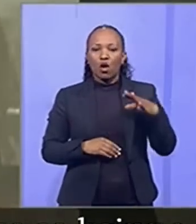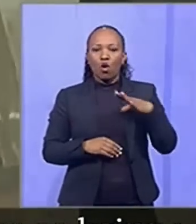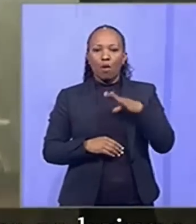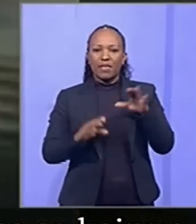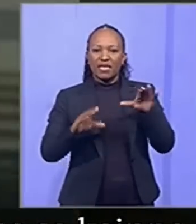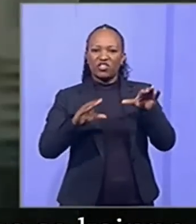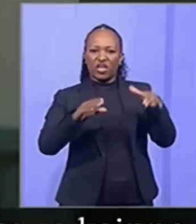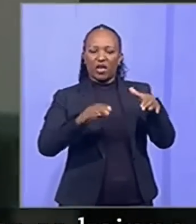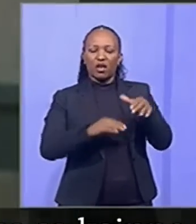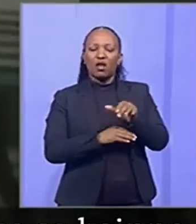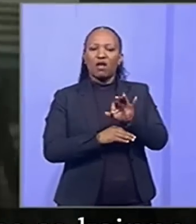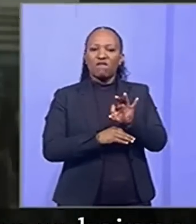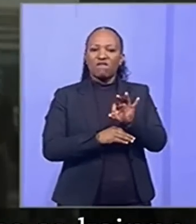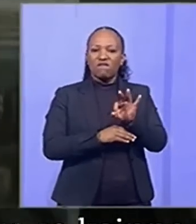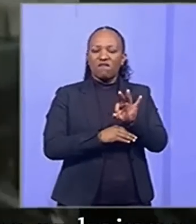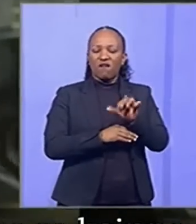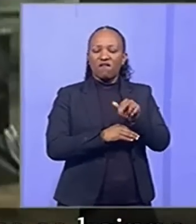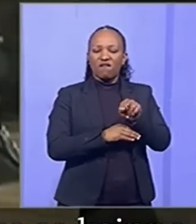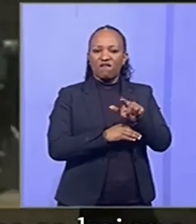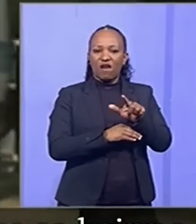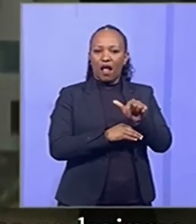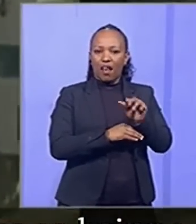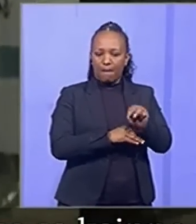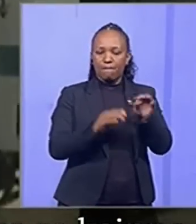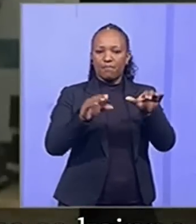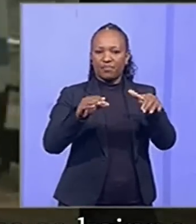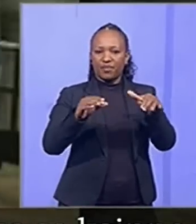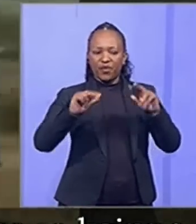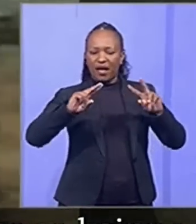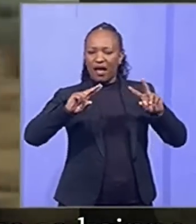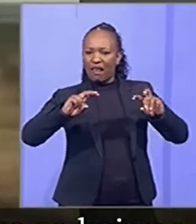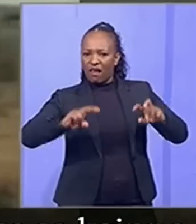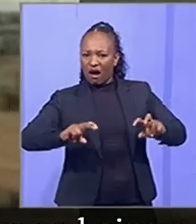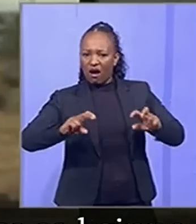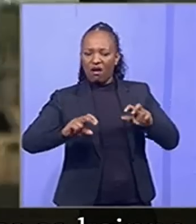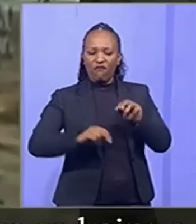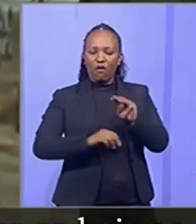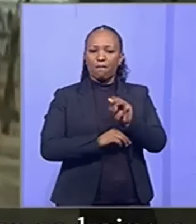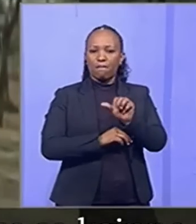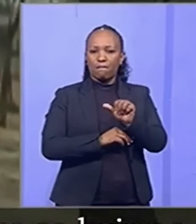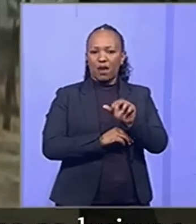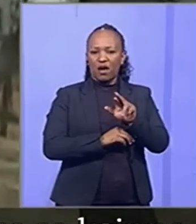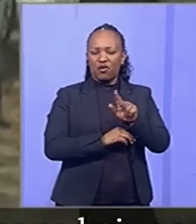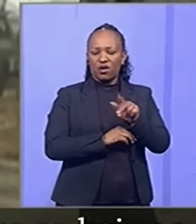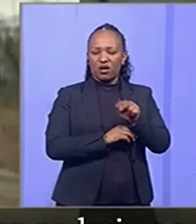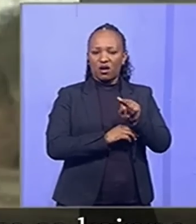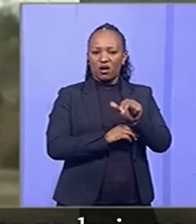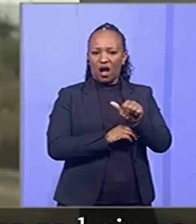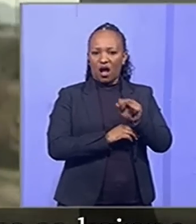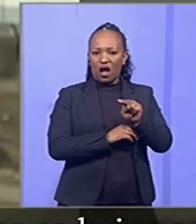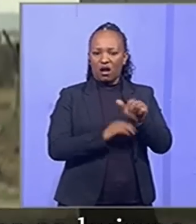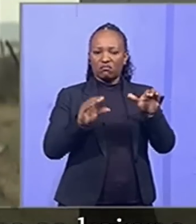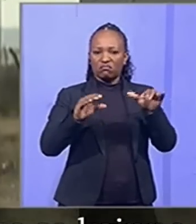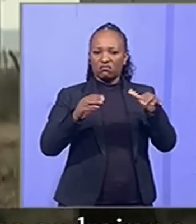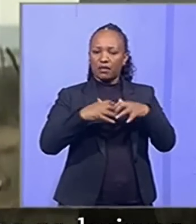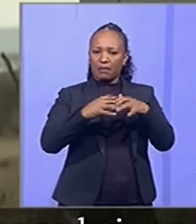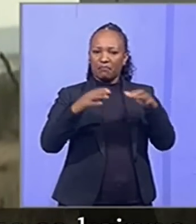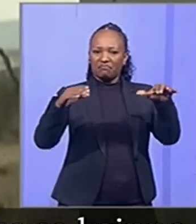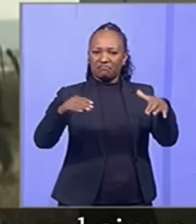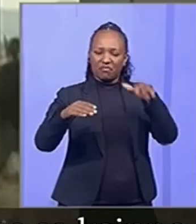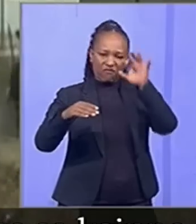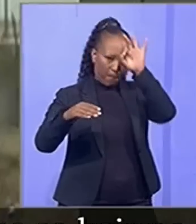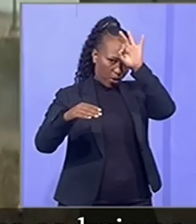e neng e batlisa ditiragalo tsa kwa Marikana e ne a tshisinya gore go tlhomiwe panela ba itsanape ba selegae le ba boditšhaba mo mererong ya sepodisi